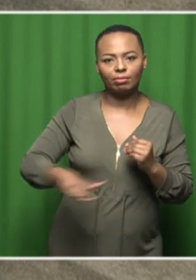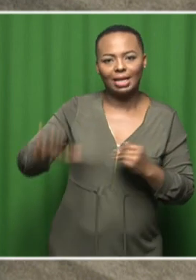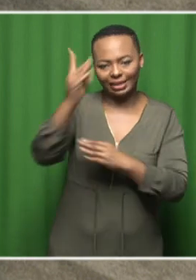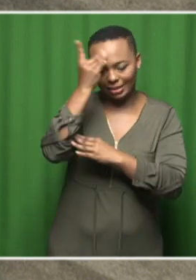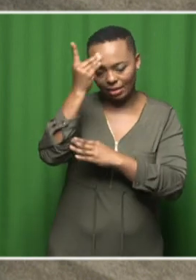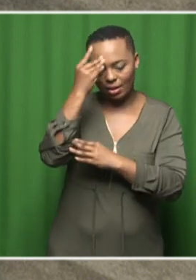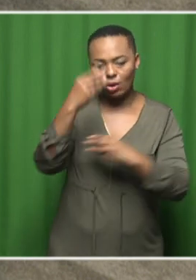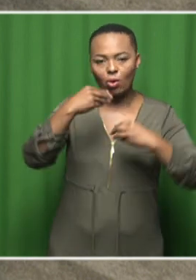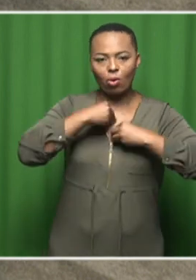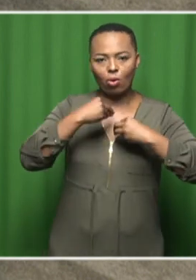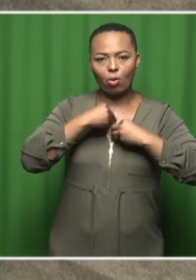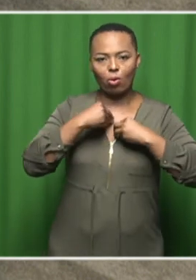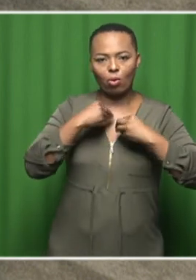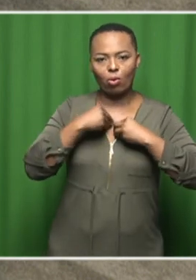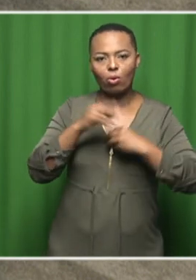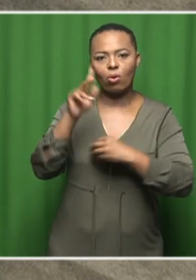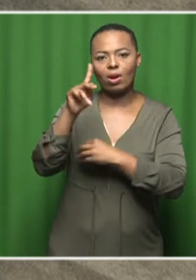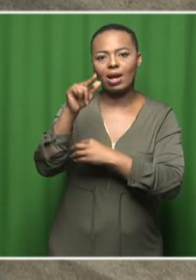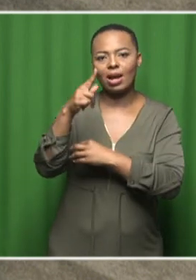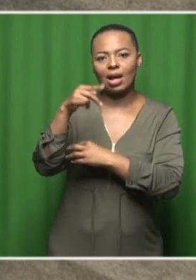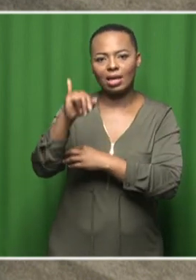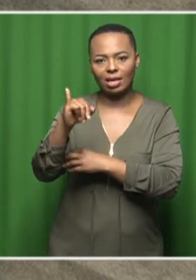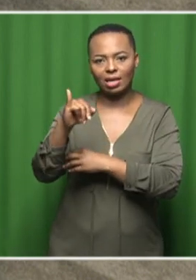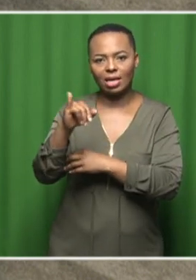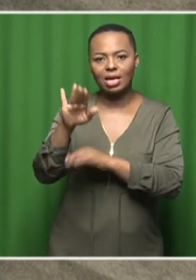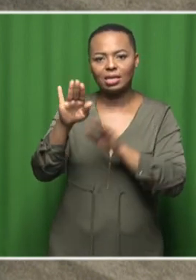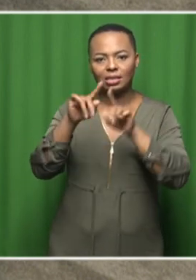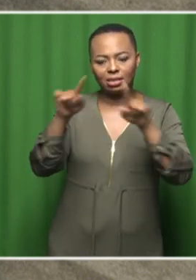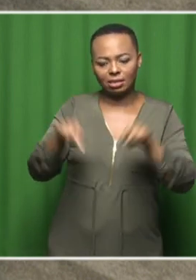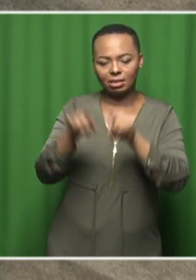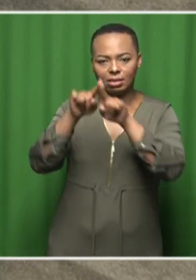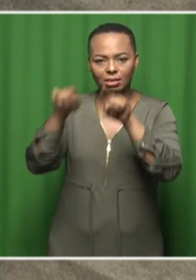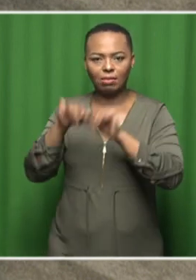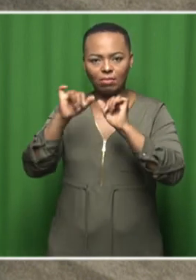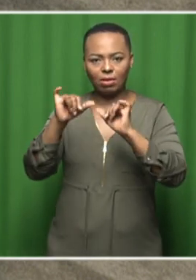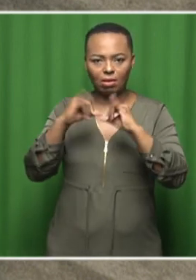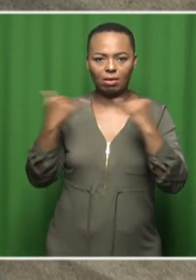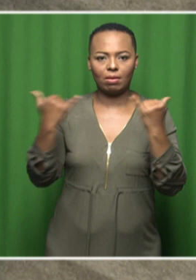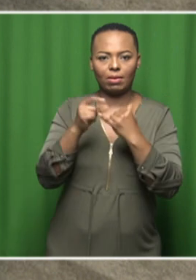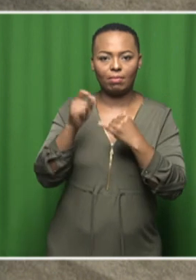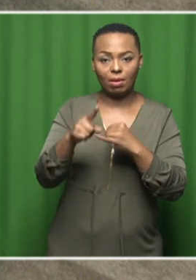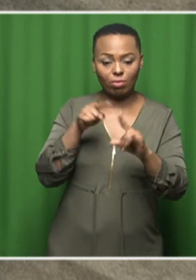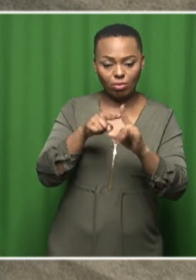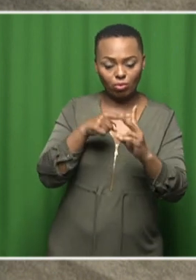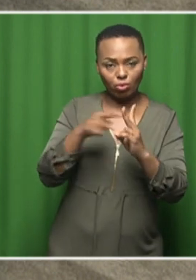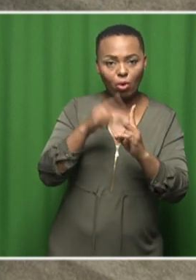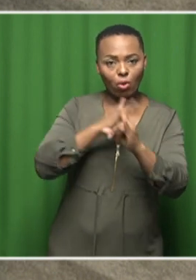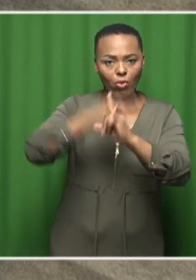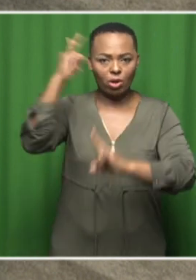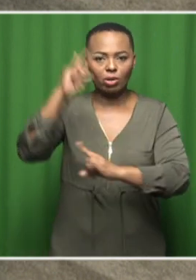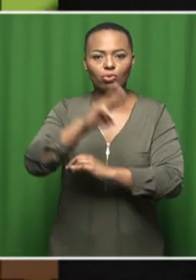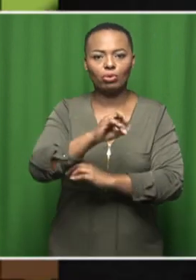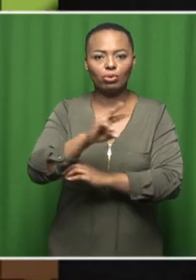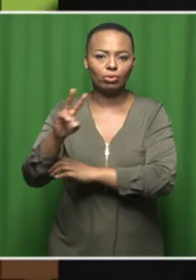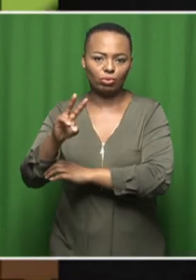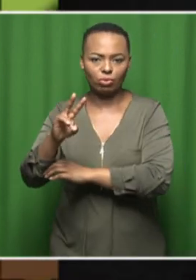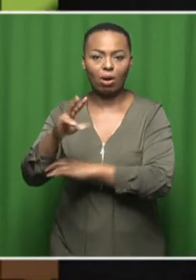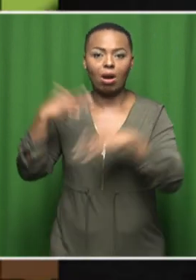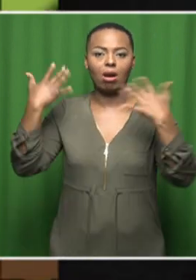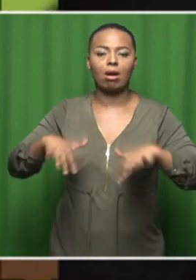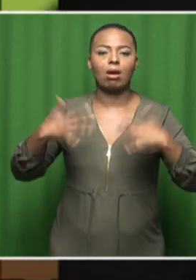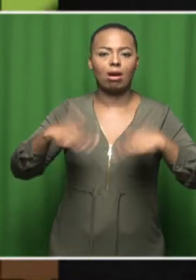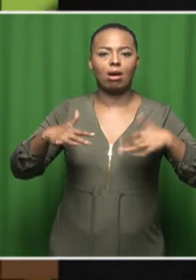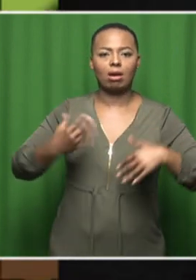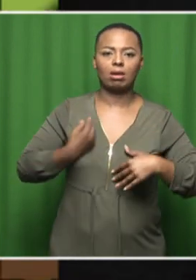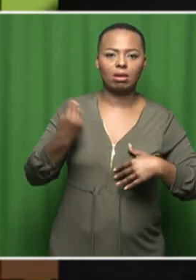owners of Kalki Ceramics, who were recently announced as the overall winners of the 2022 Hot Young Designer